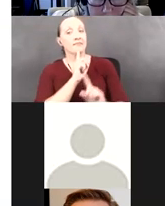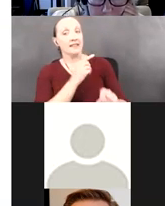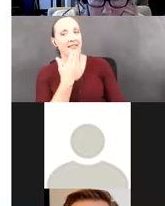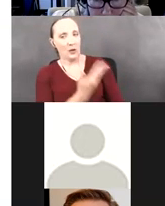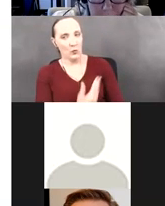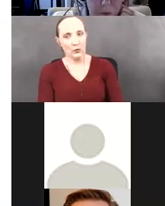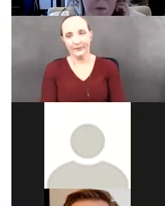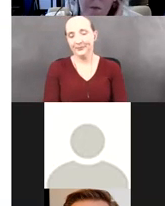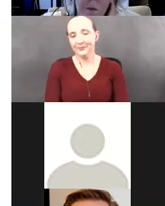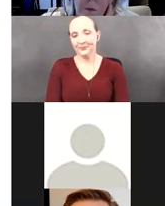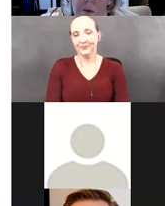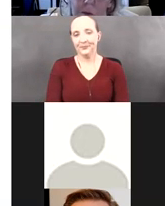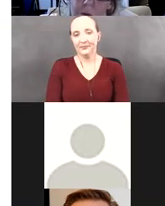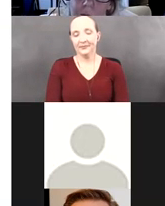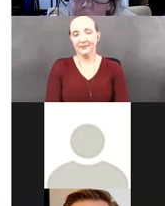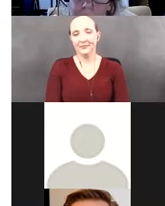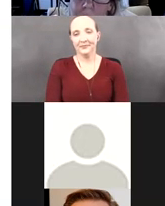Gracias.